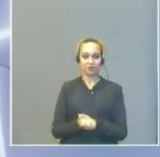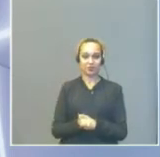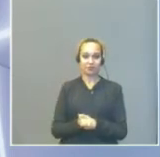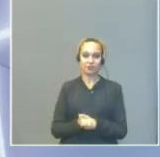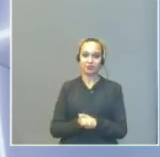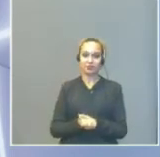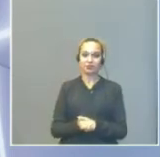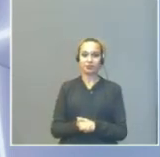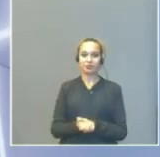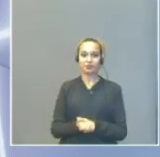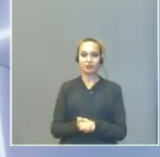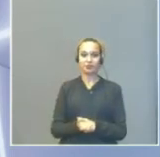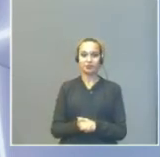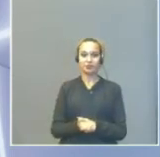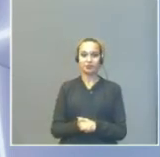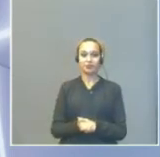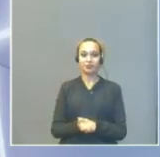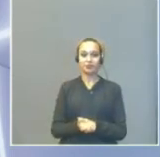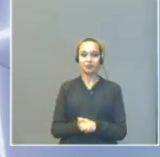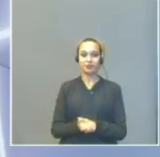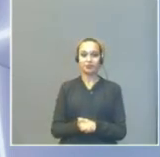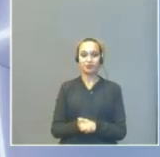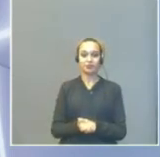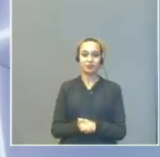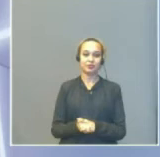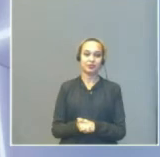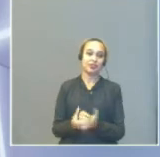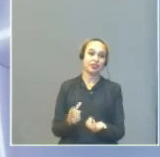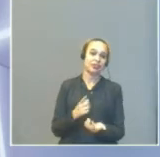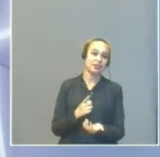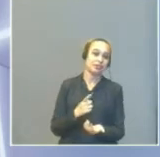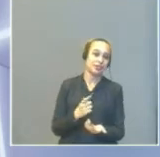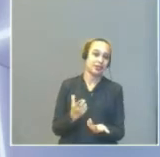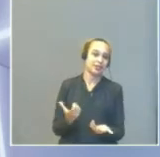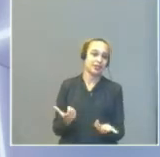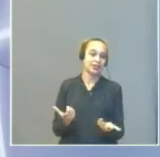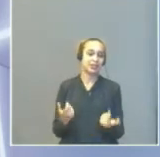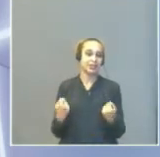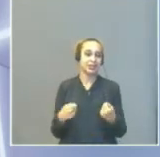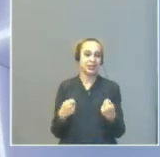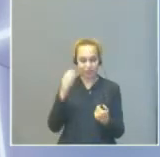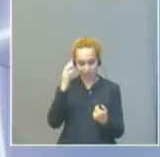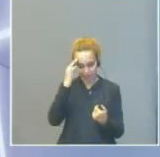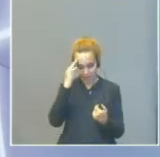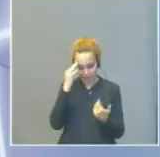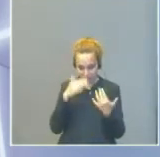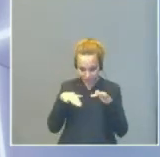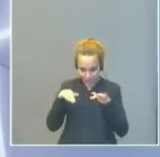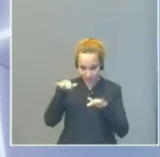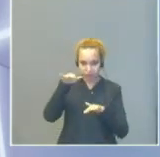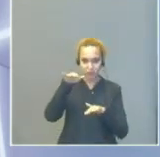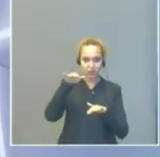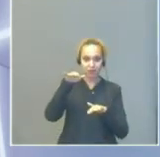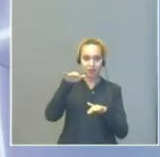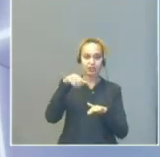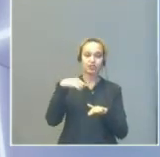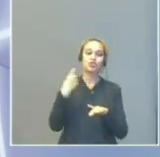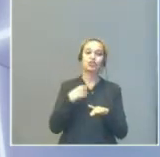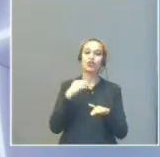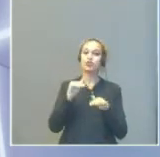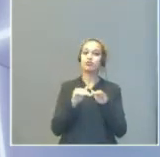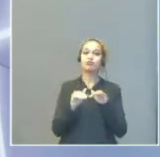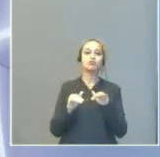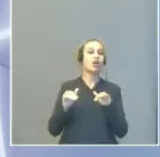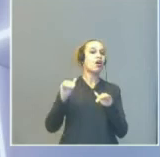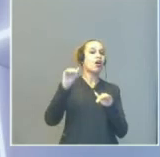mastery. You know, letting go of our ideas that we are at the top of our game, that we're confident about